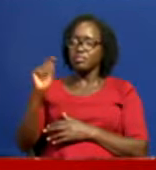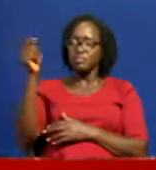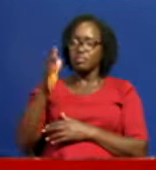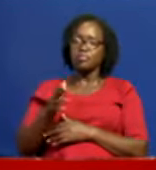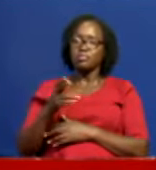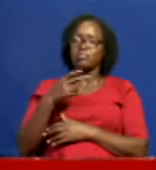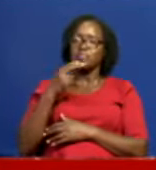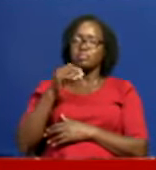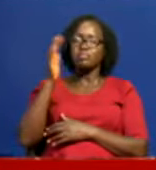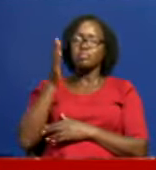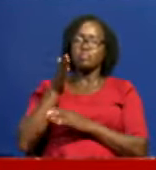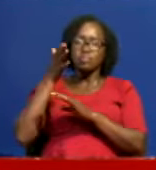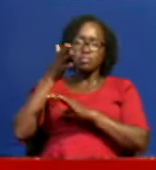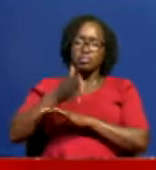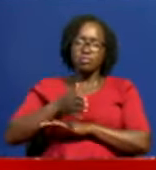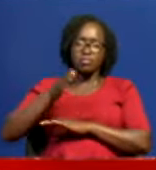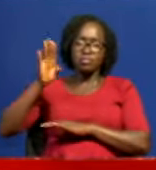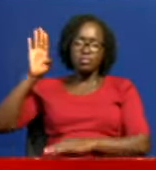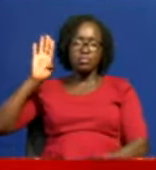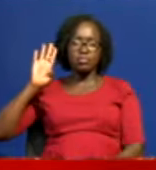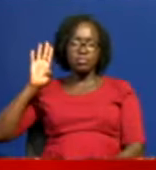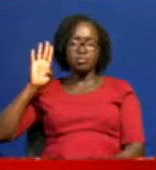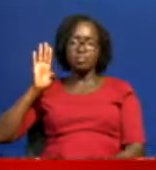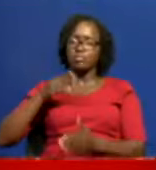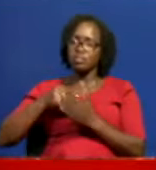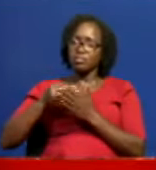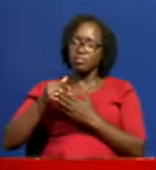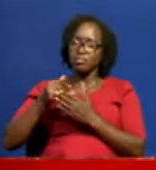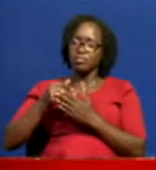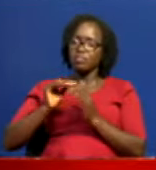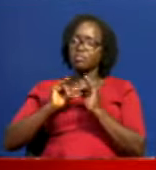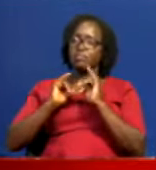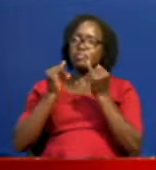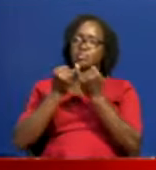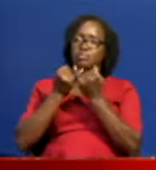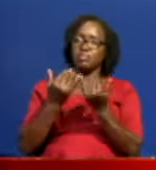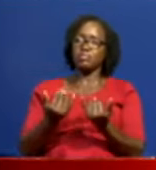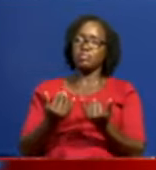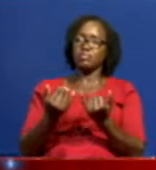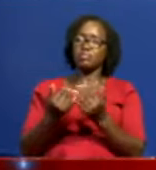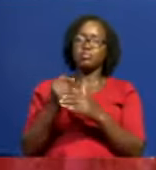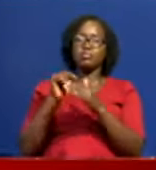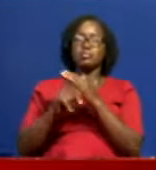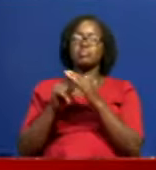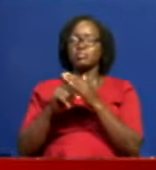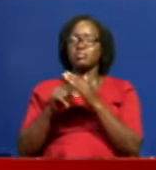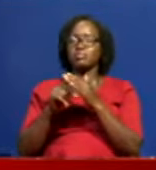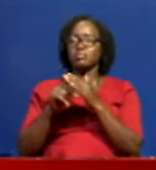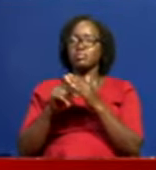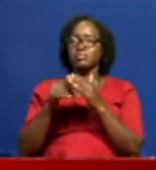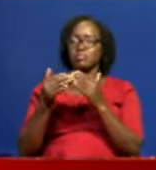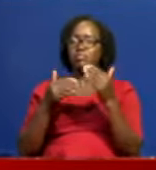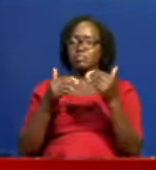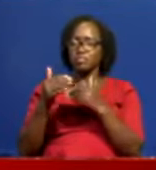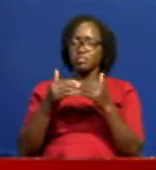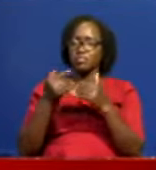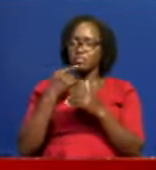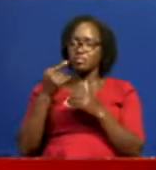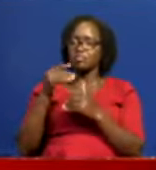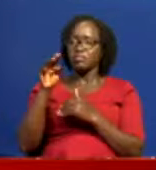make it beyond the watchman at the financial institution now access close to 100